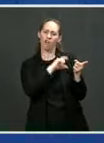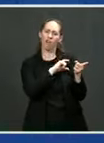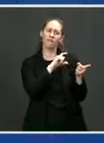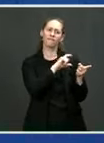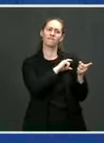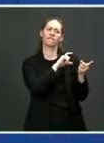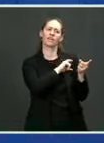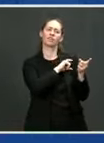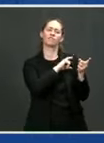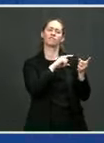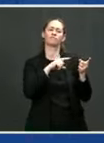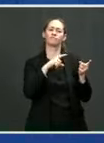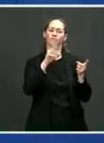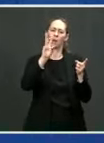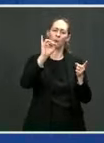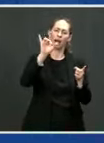Evans.